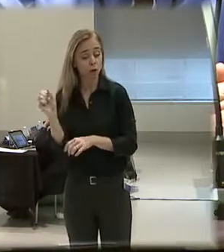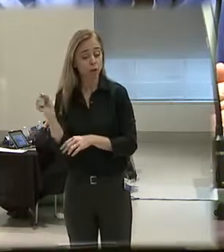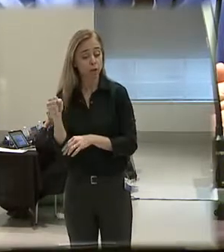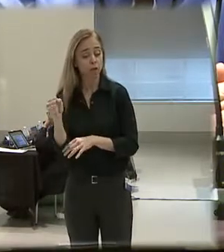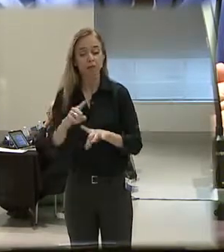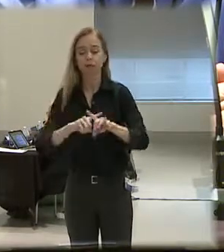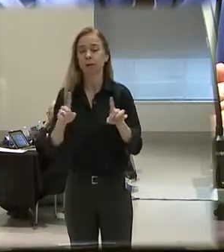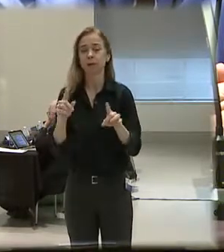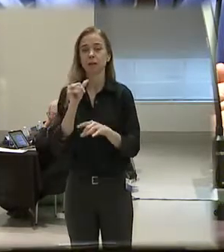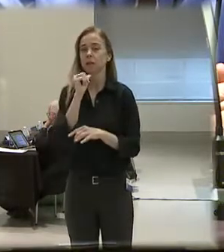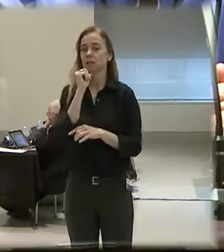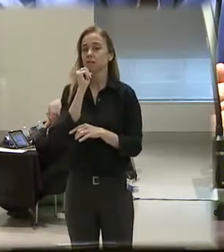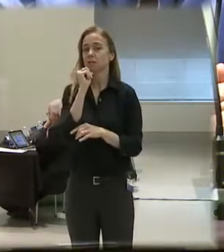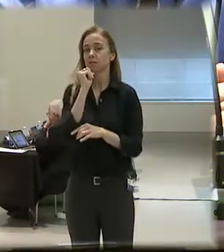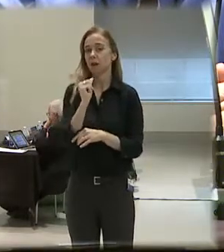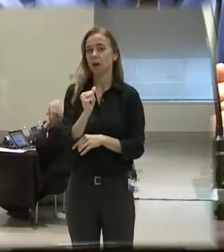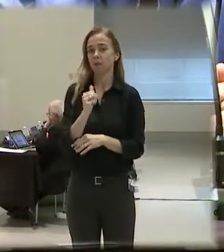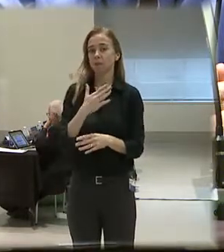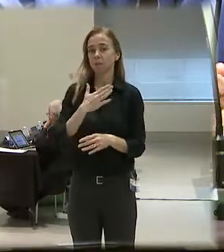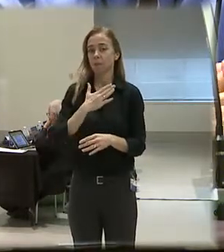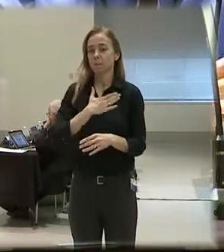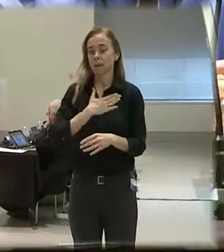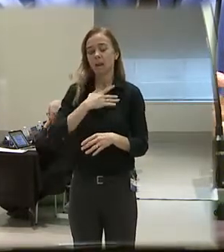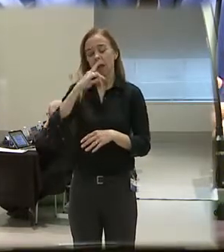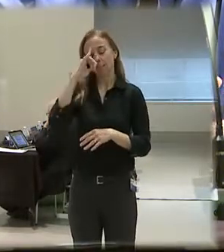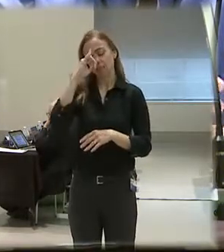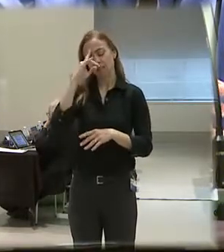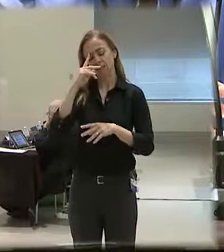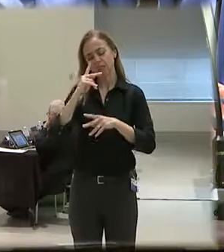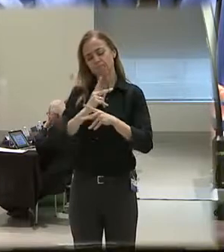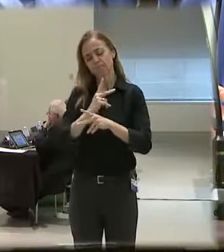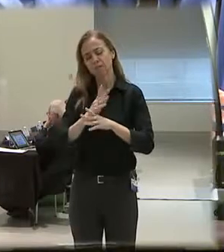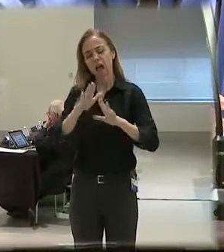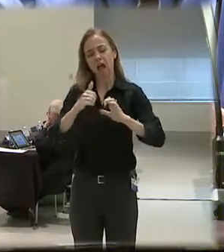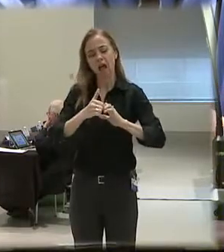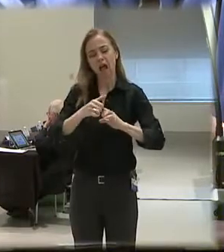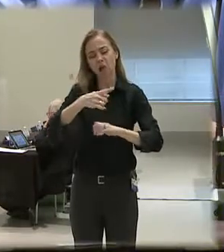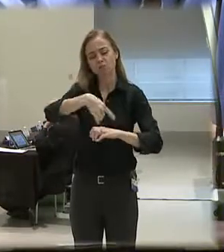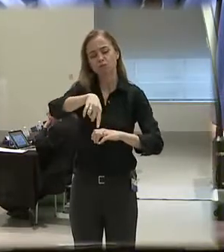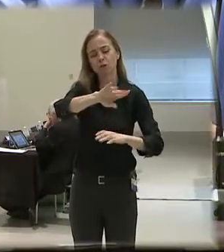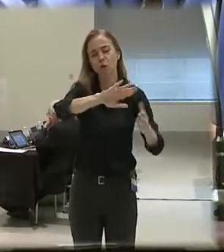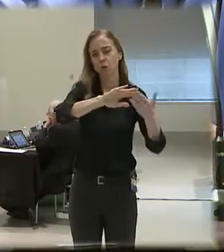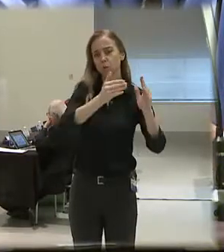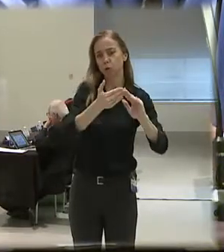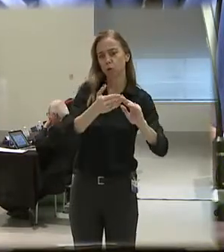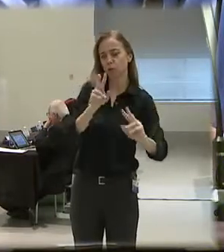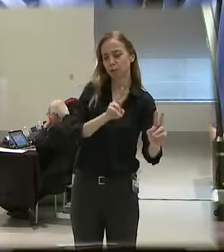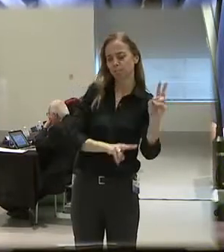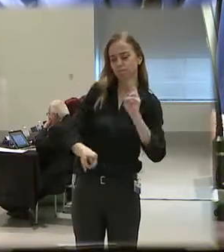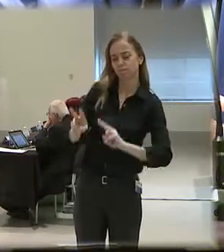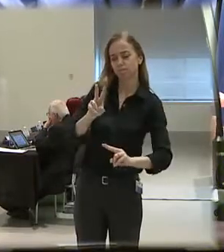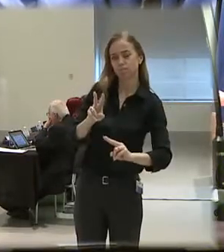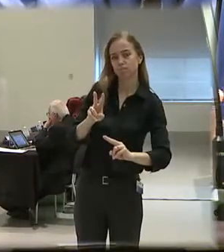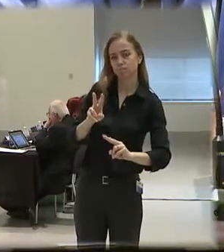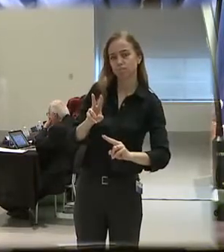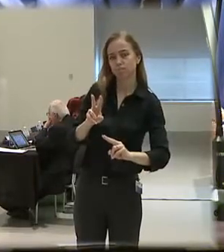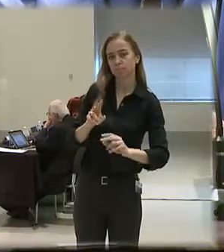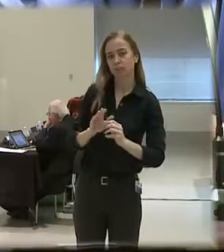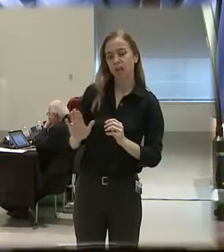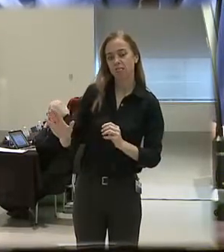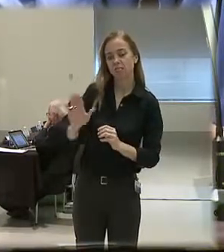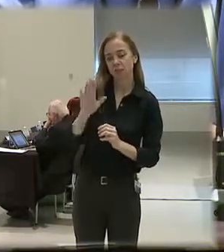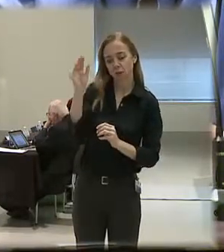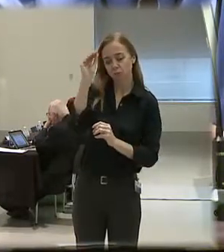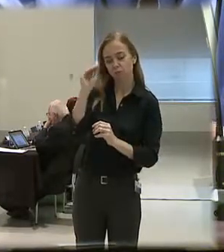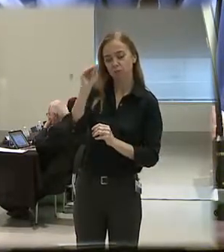it's not my thought. I'm thinking how the community may perceive this in many places across the